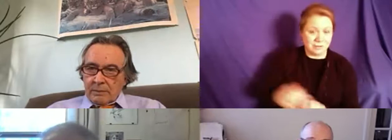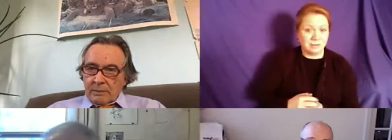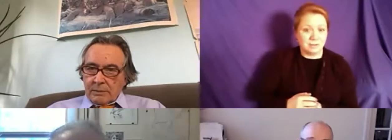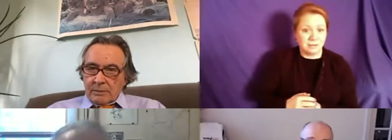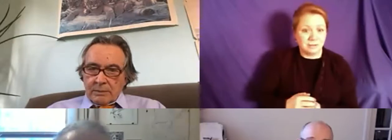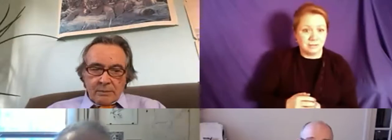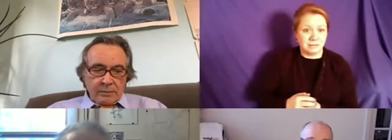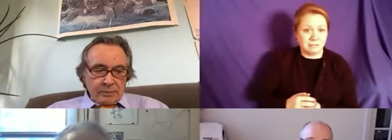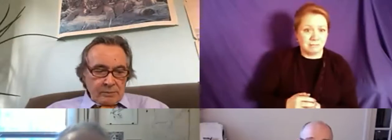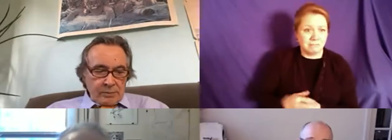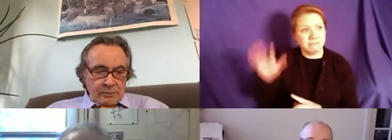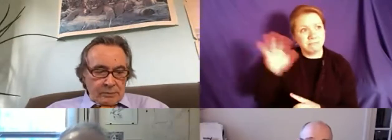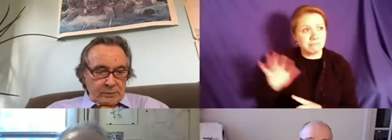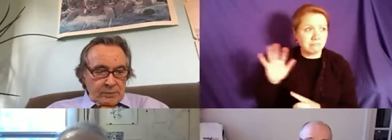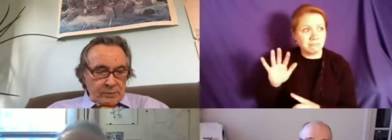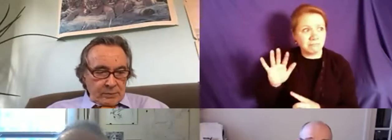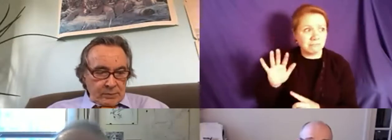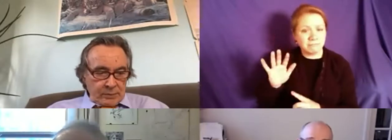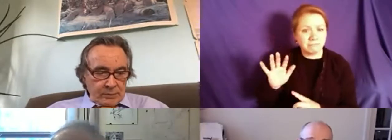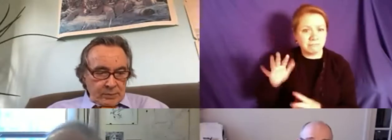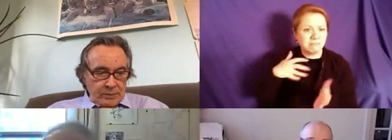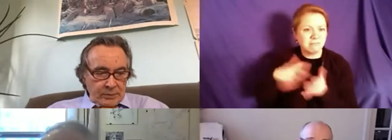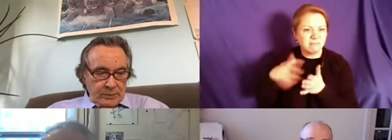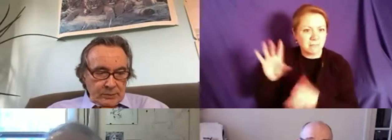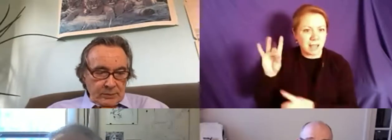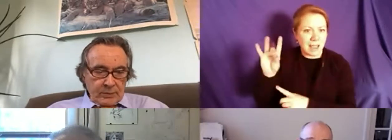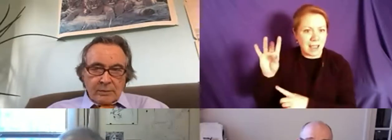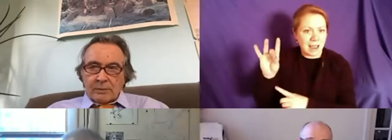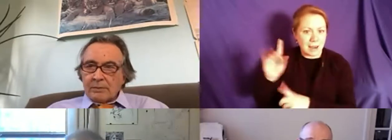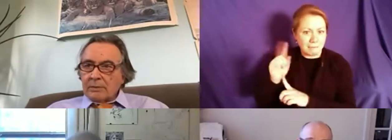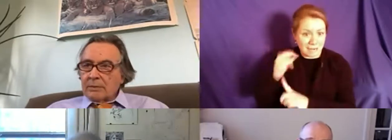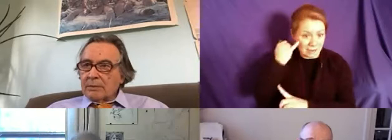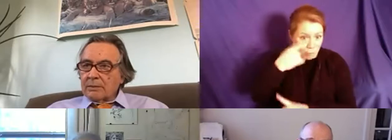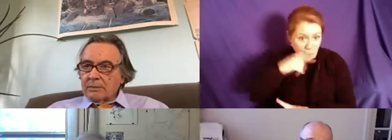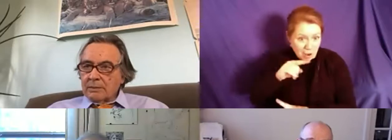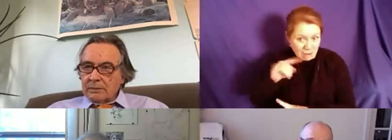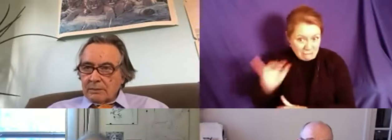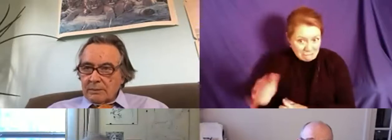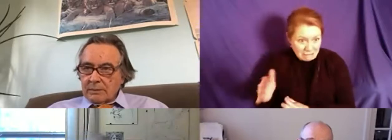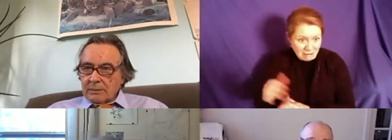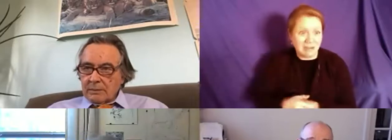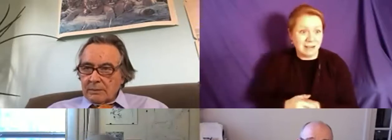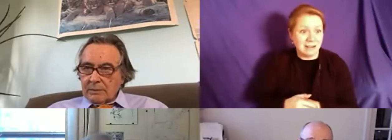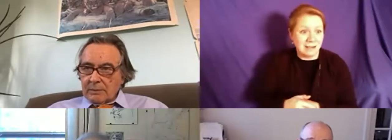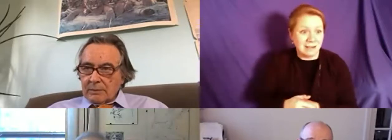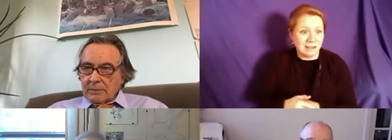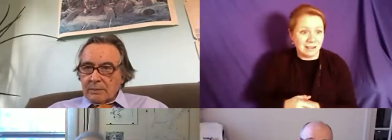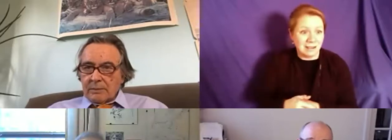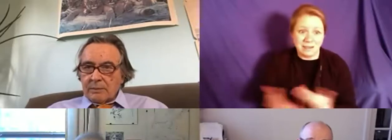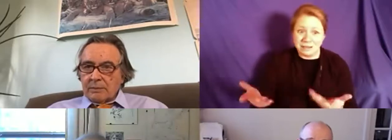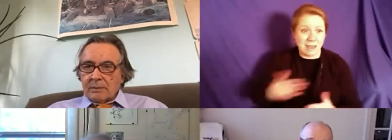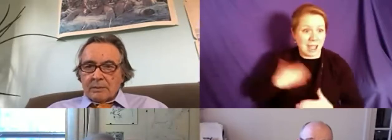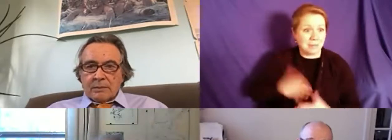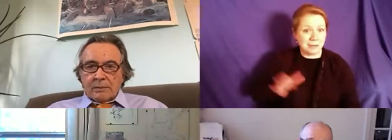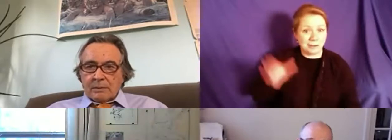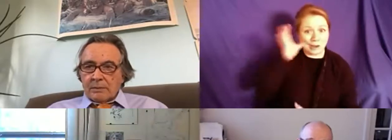And we'll give you about, roughly 8 minutes, John, if that's okay. And would be happy to hear